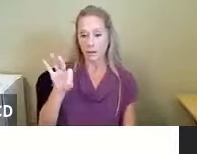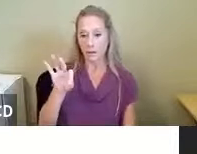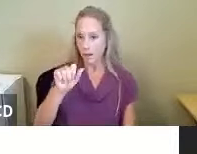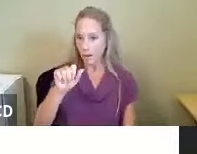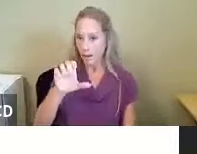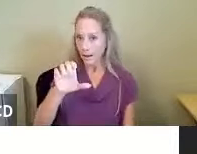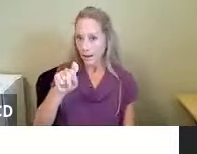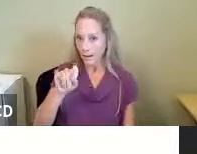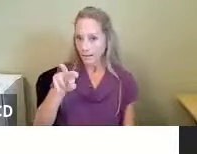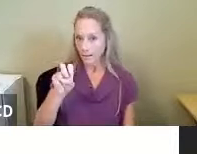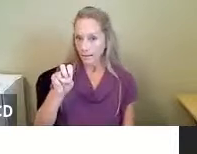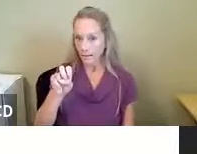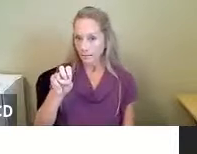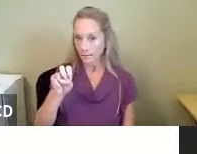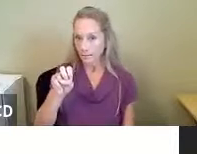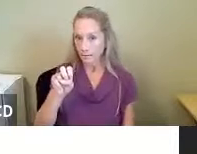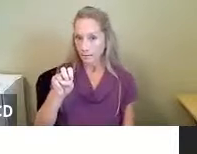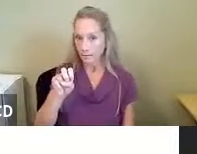486 students.